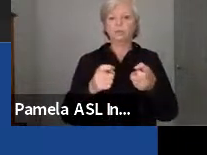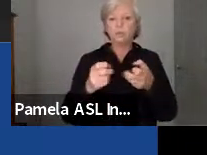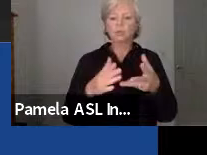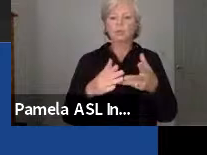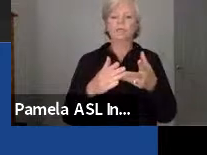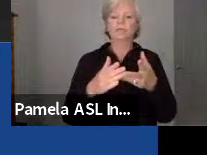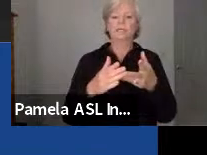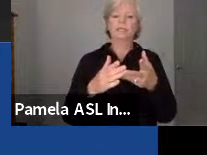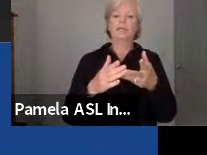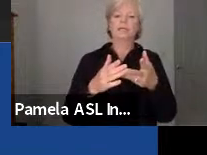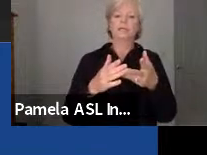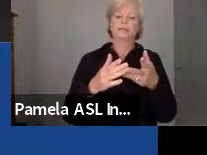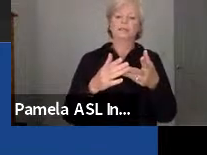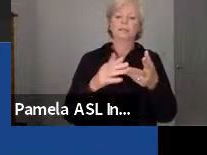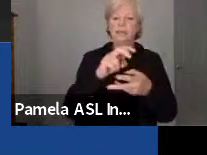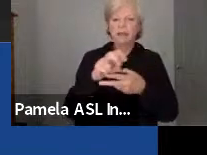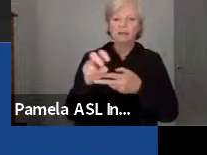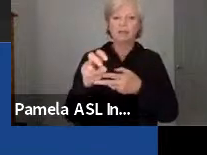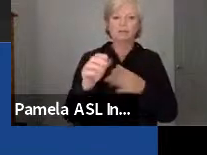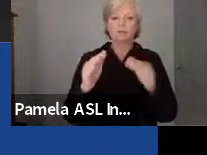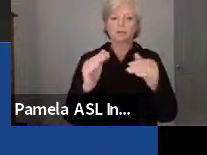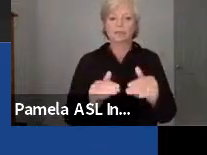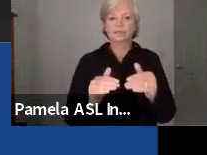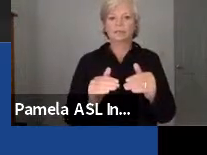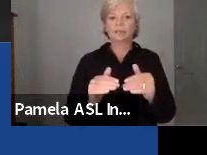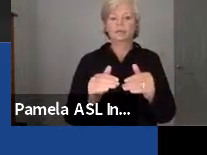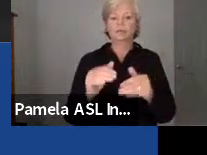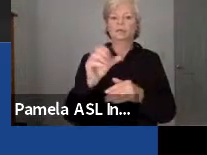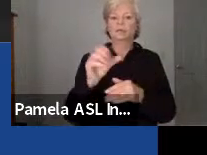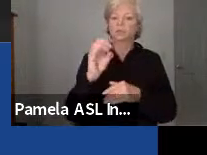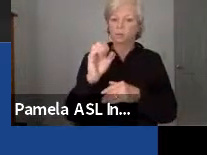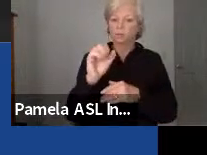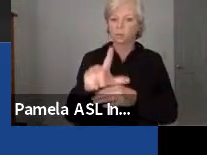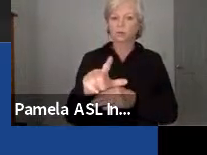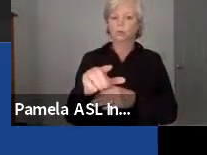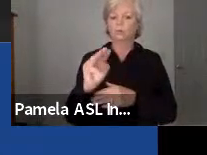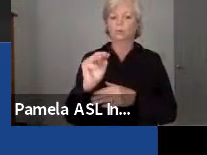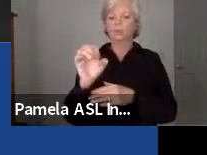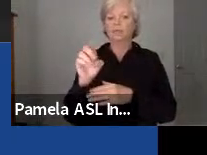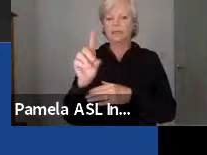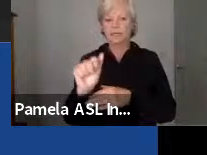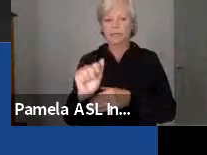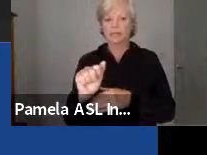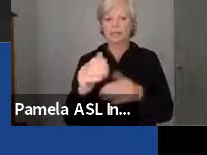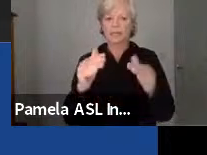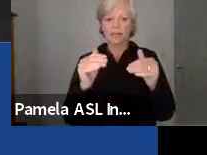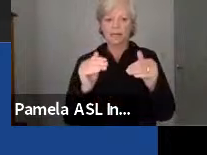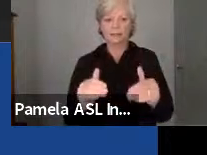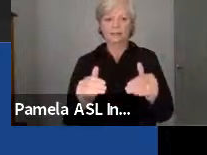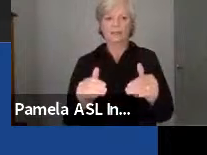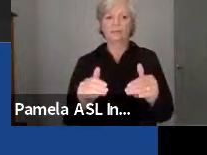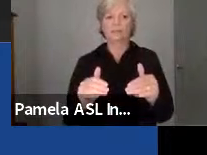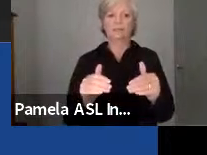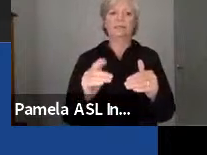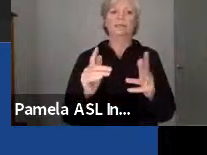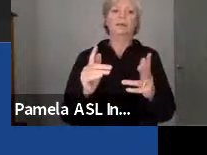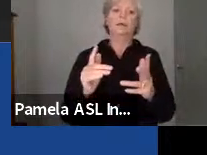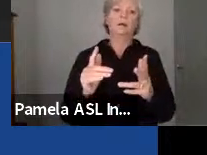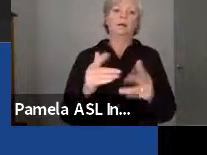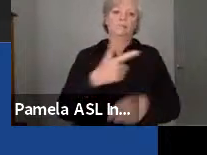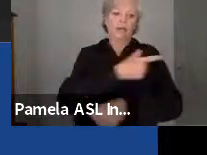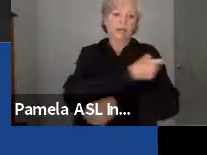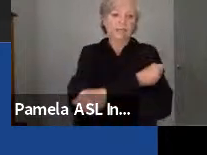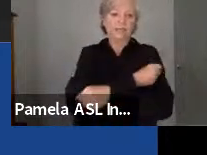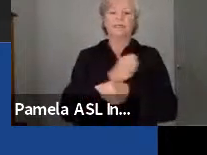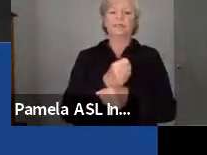social media posting, folks that are doing the health education at our testing and vaccination sites, just